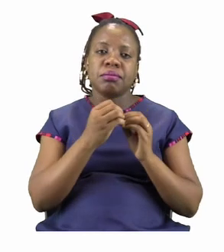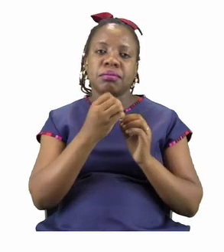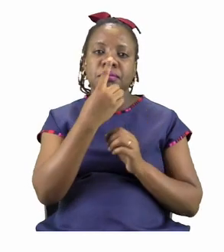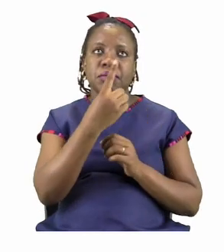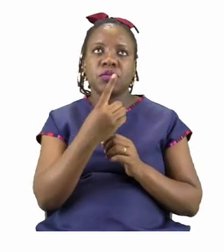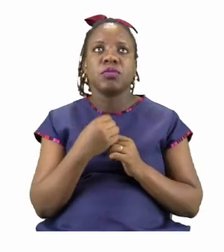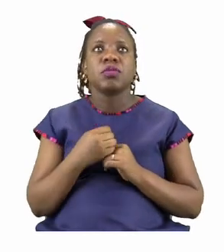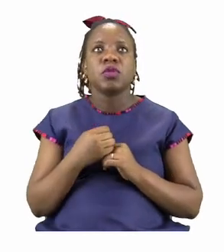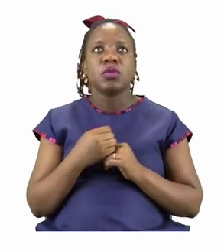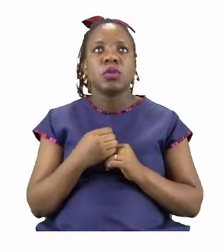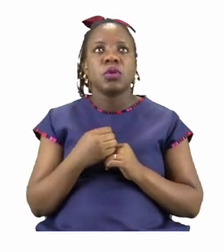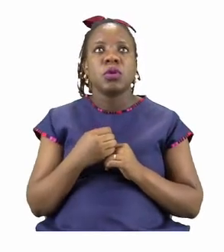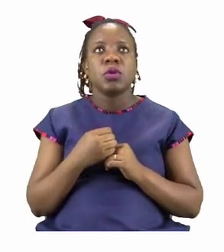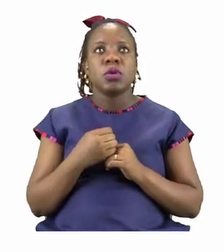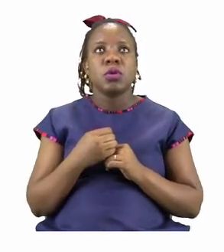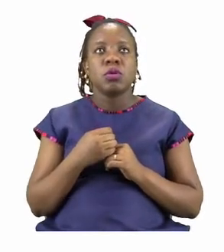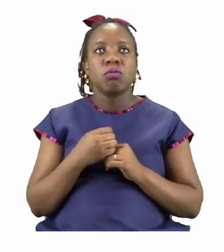reads,